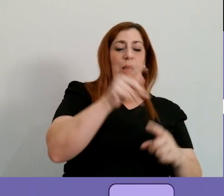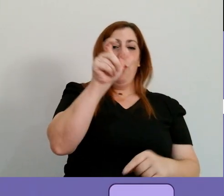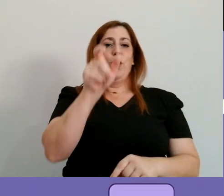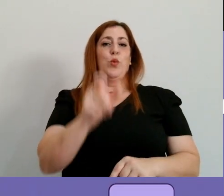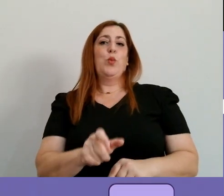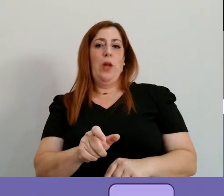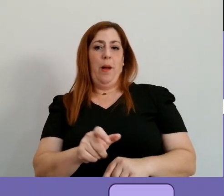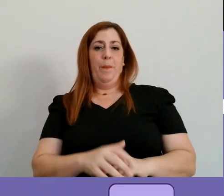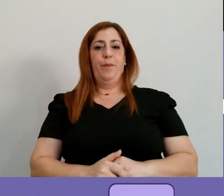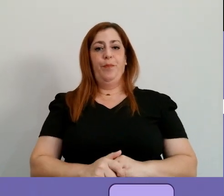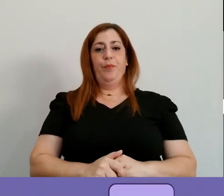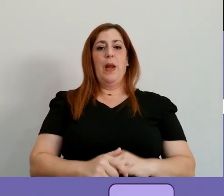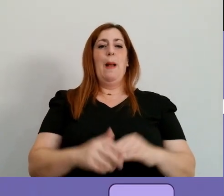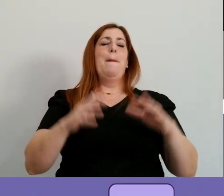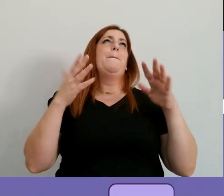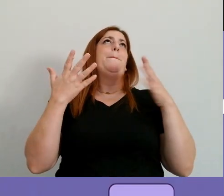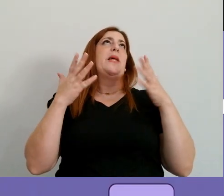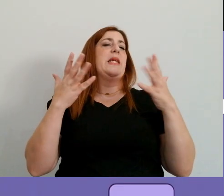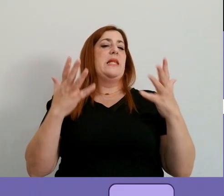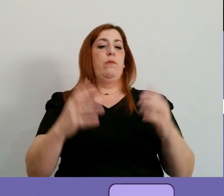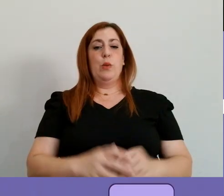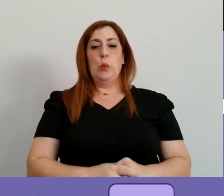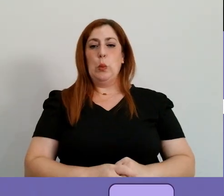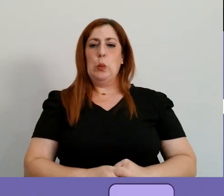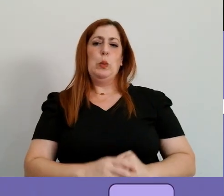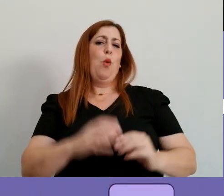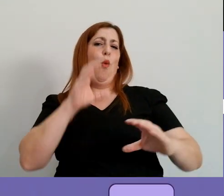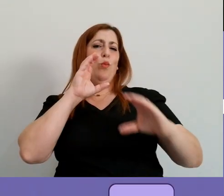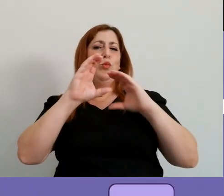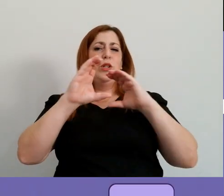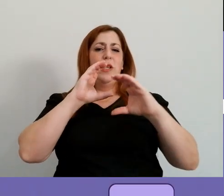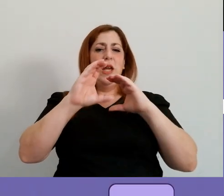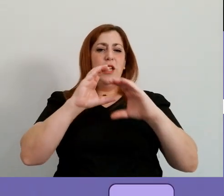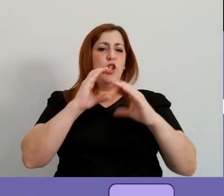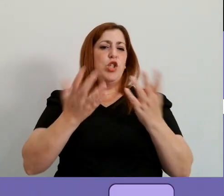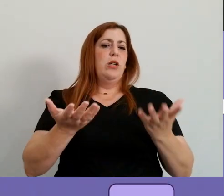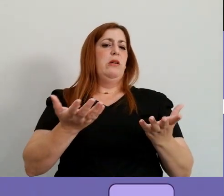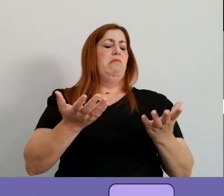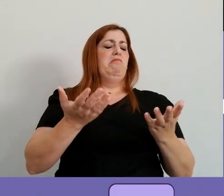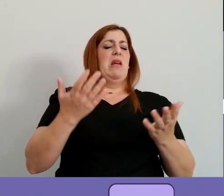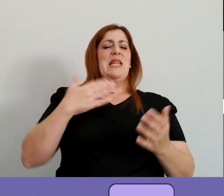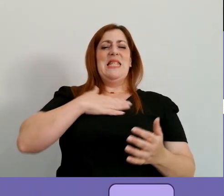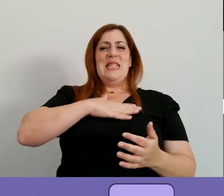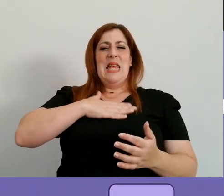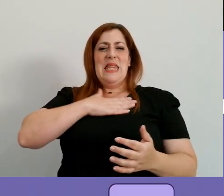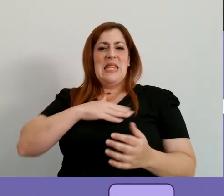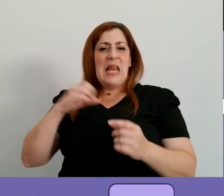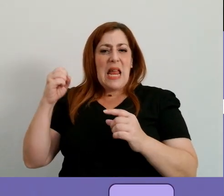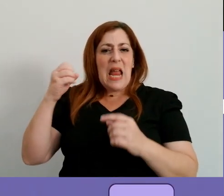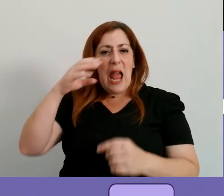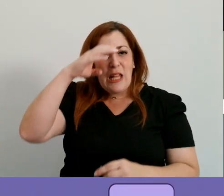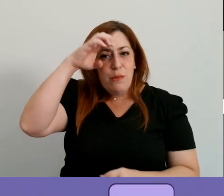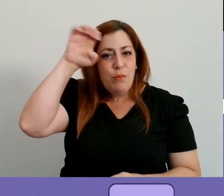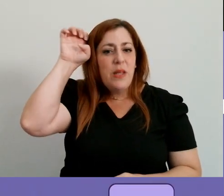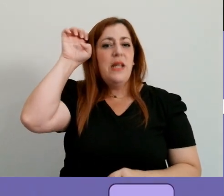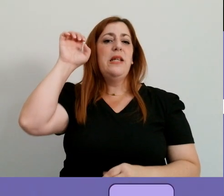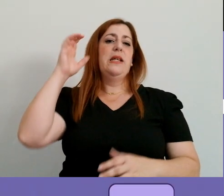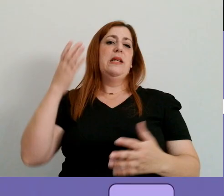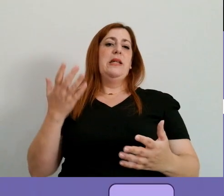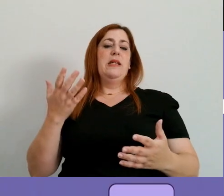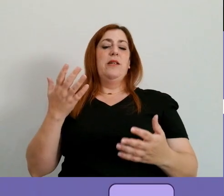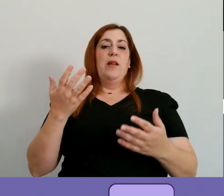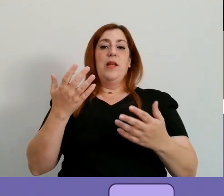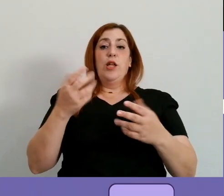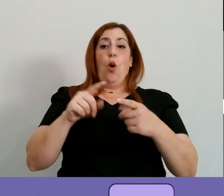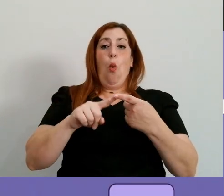of an autistic person. So, for example, you can think of communication, you can think of sensory experiences, you